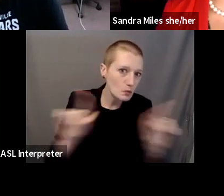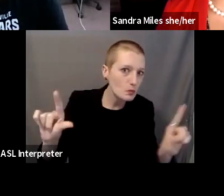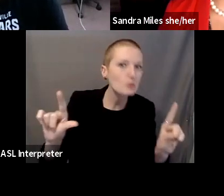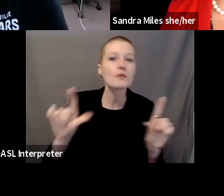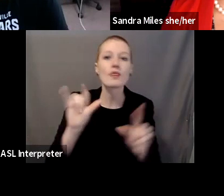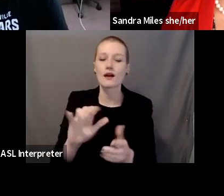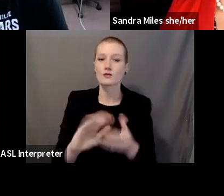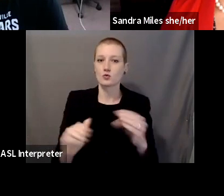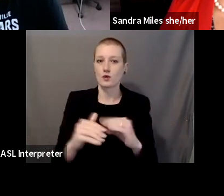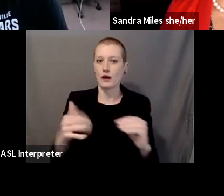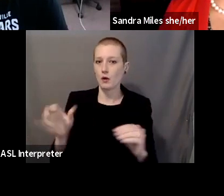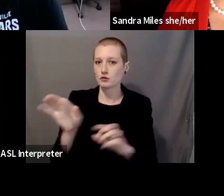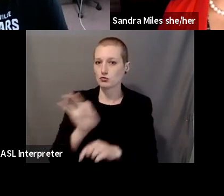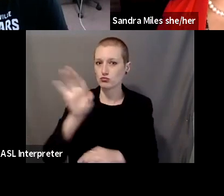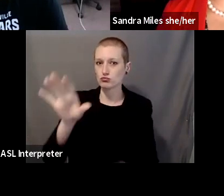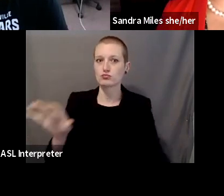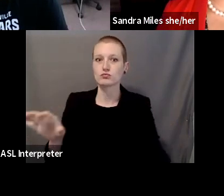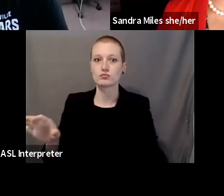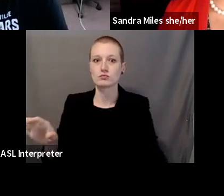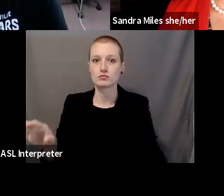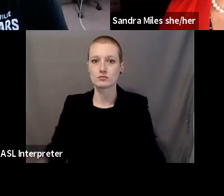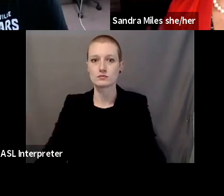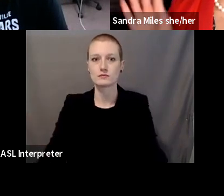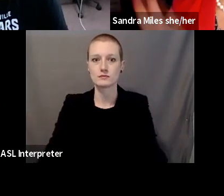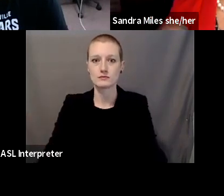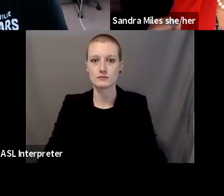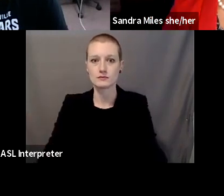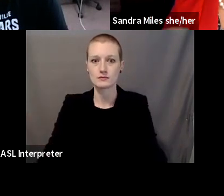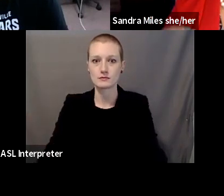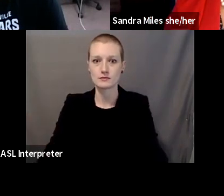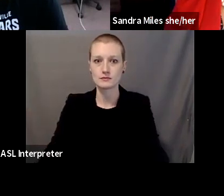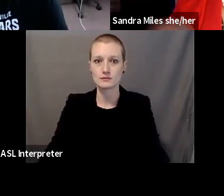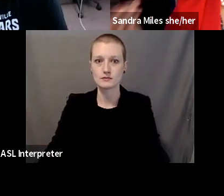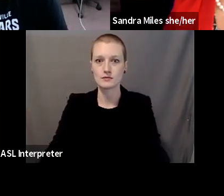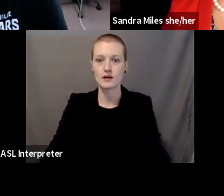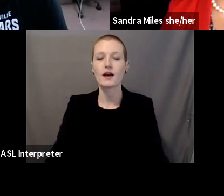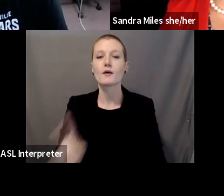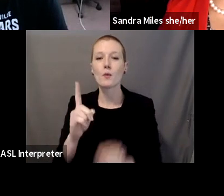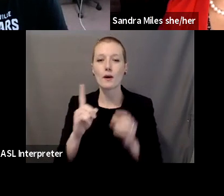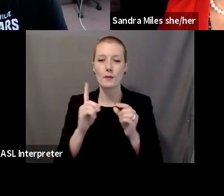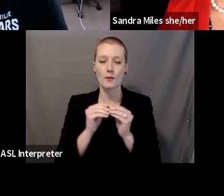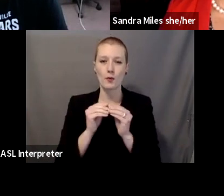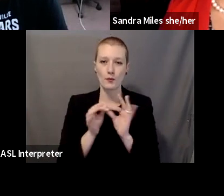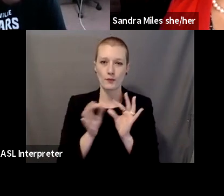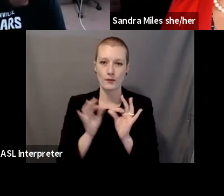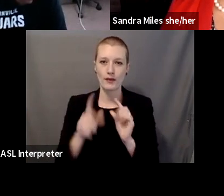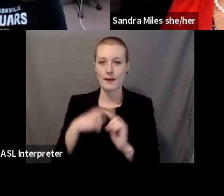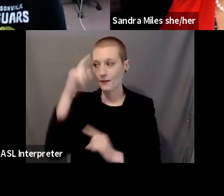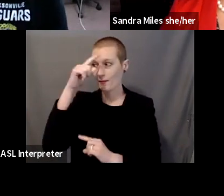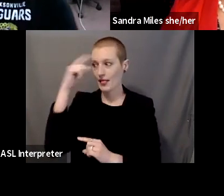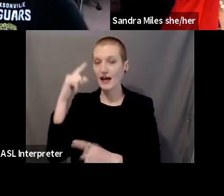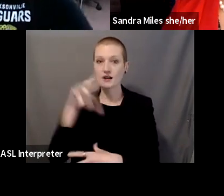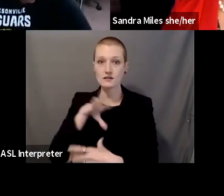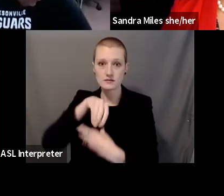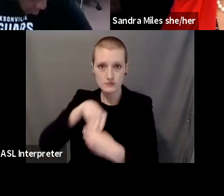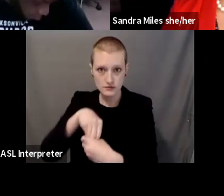to go unnoticed. And one other thing I'll say about you know, being Black, being a part of the American story, I did a